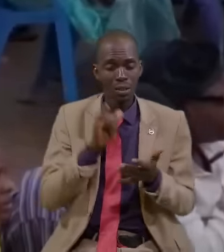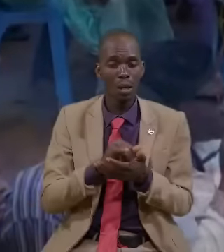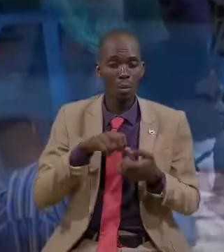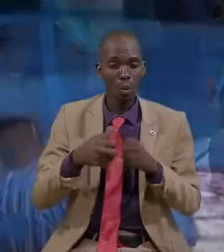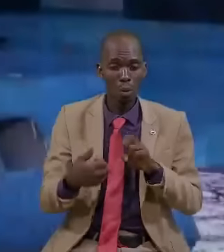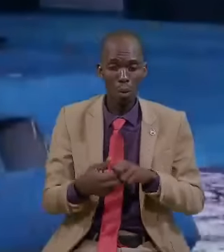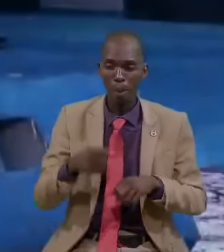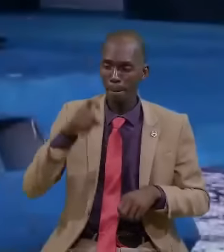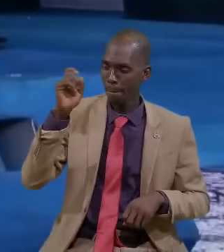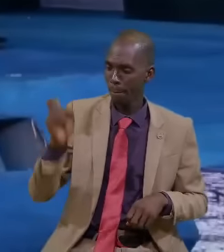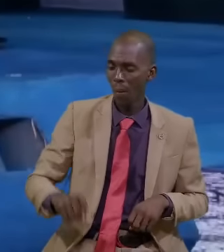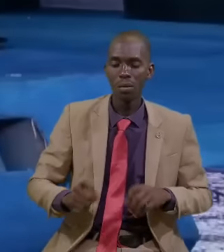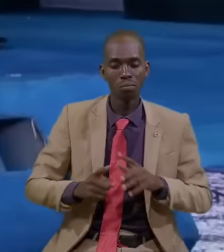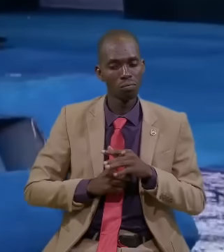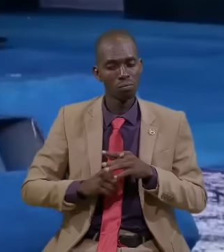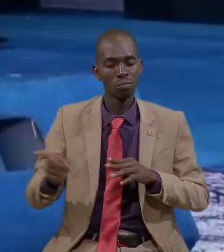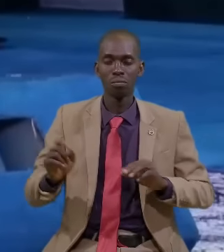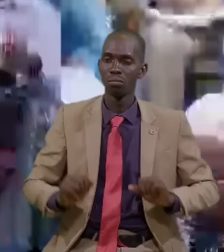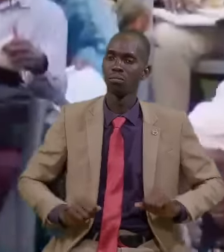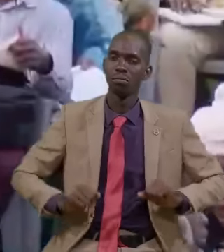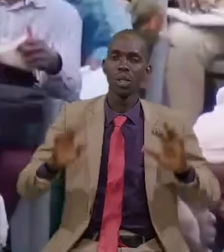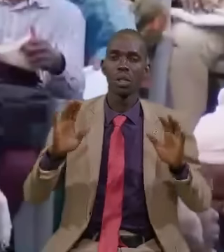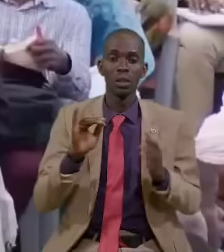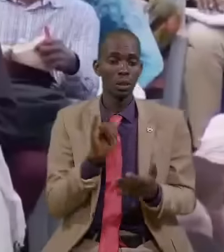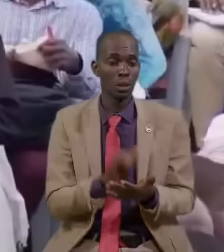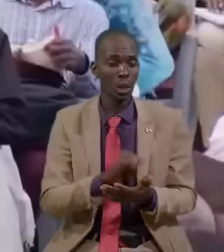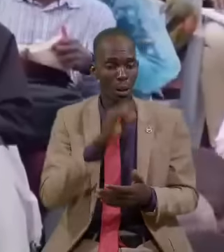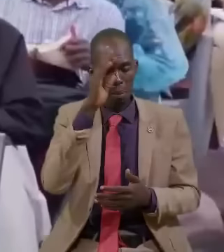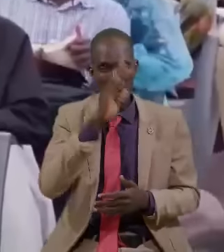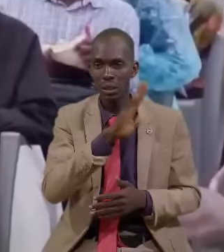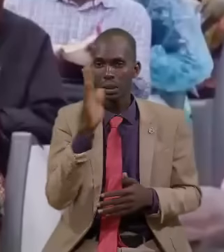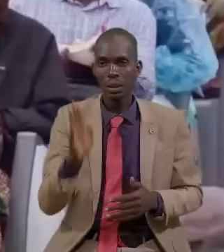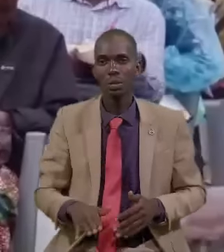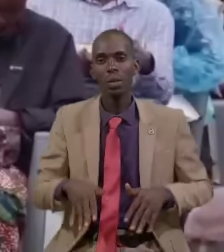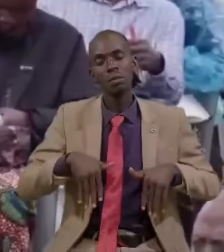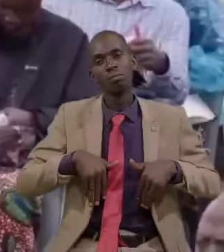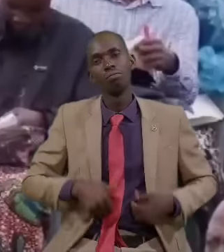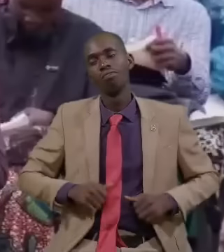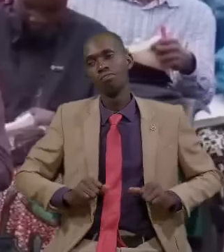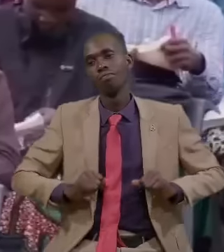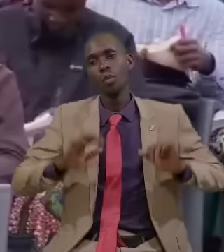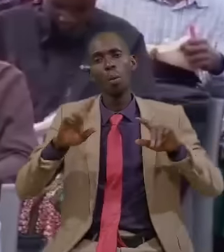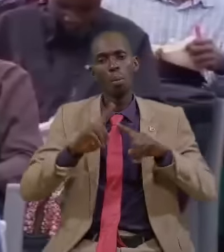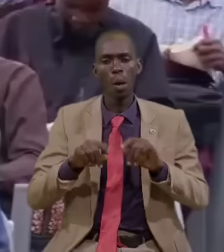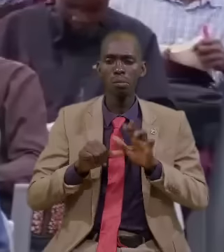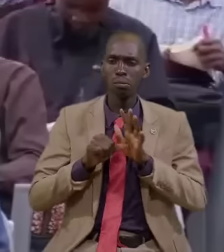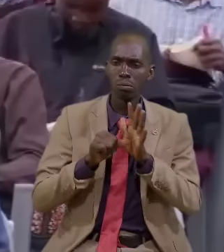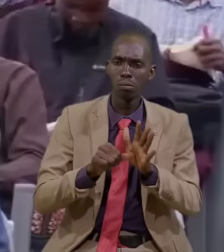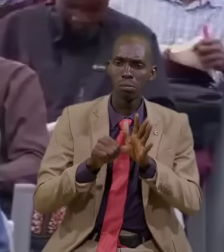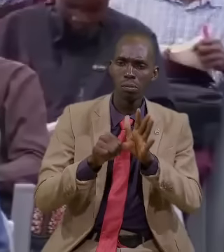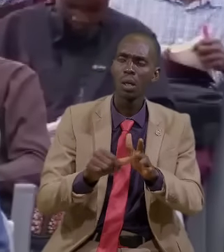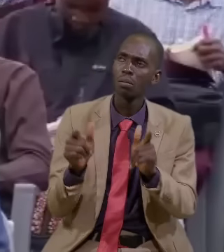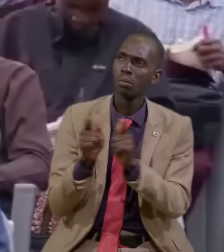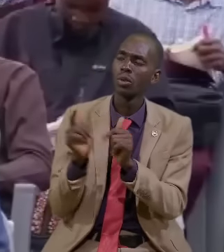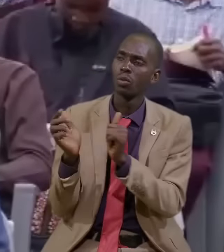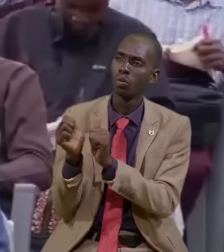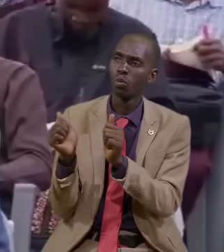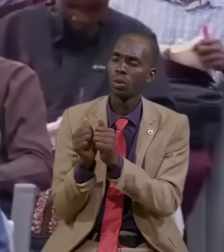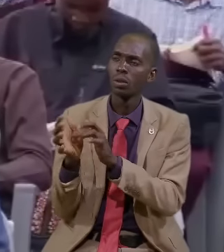to give up. And so the man did not give up, and he said, if you can do anything, have compassion on